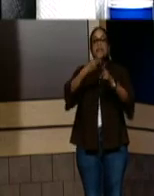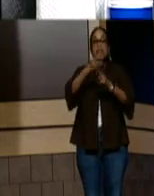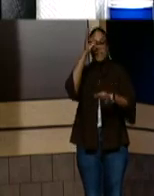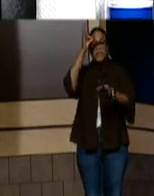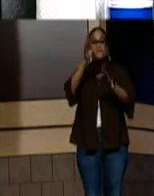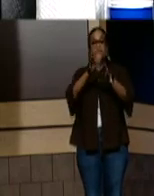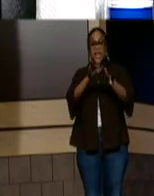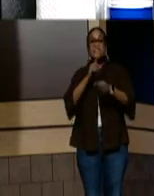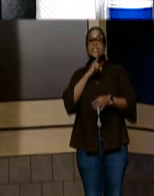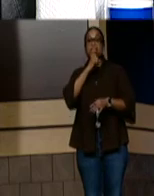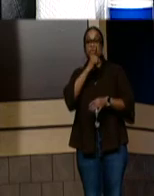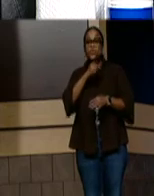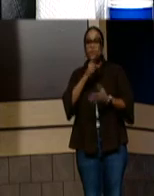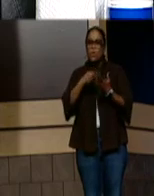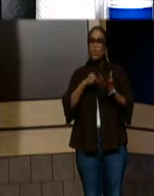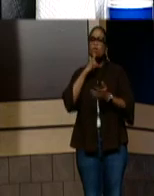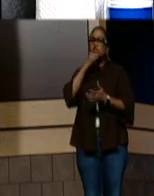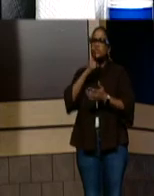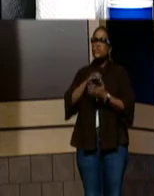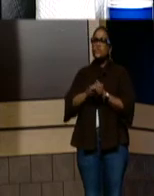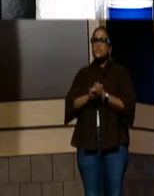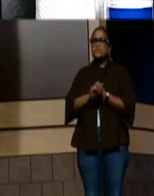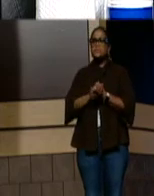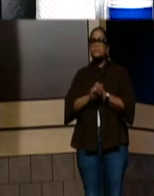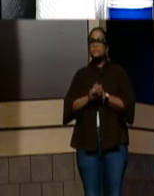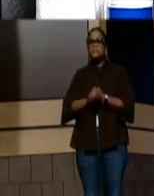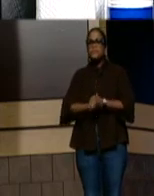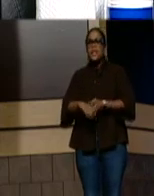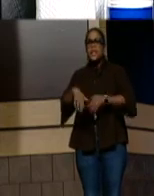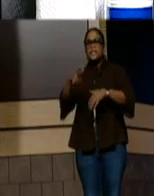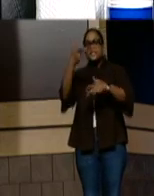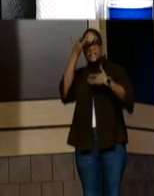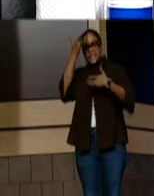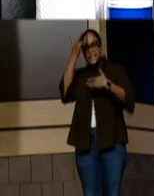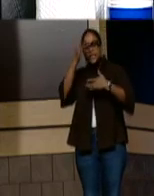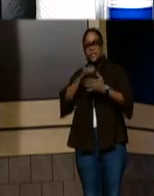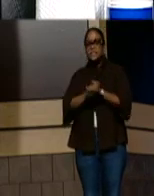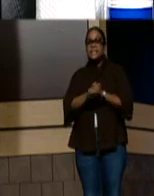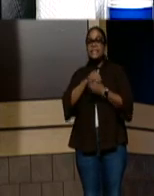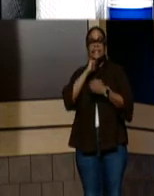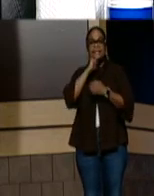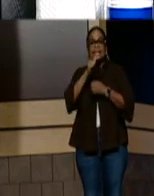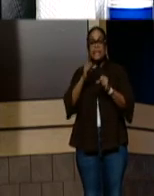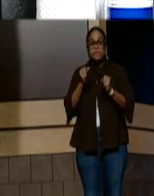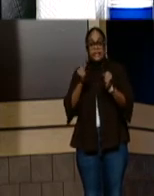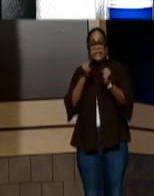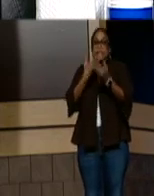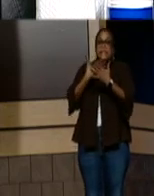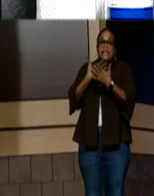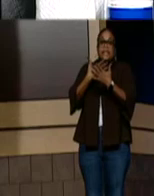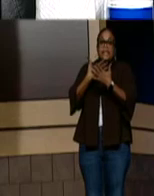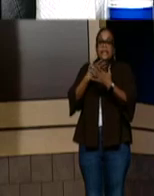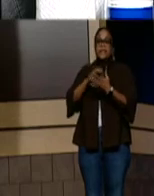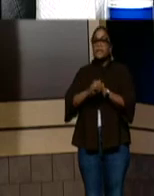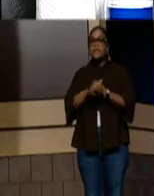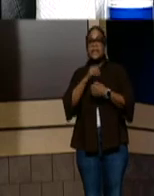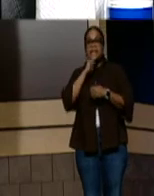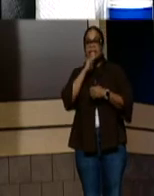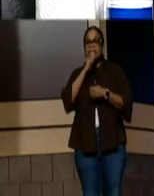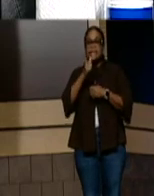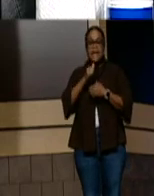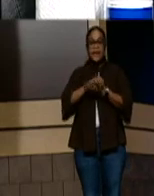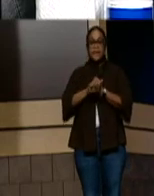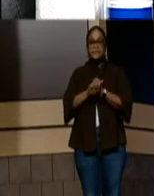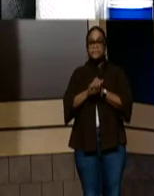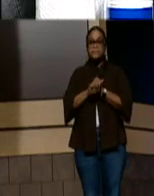on the truth. So what is the truth? There's a pandemic. This is not paranoia. This is not something made up. It's real.